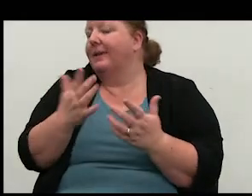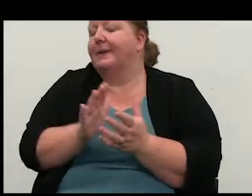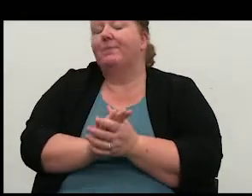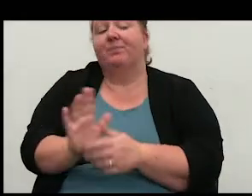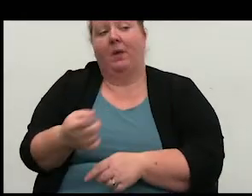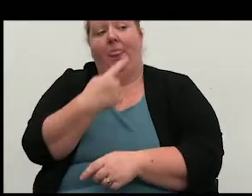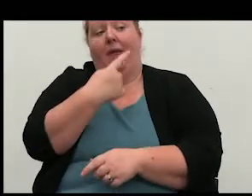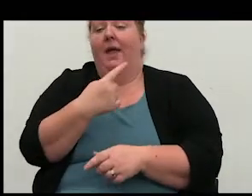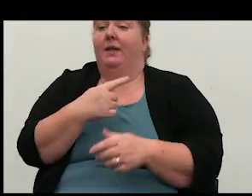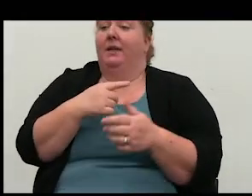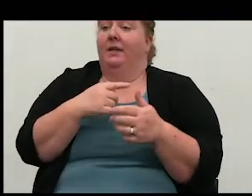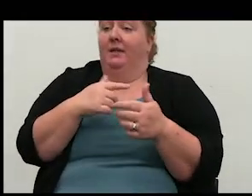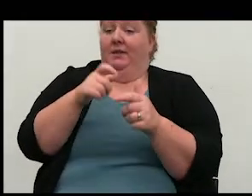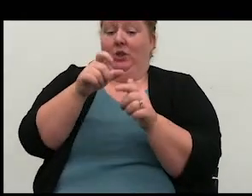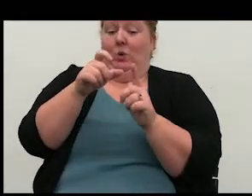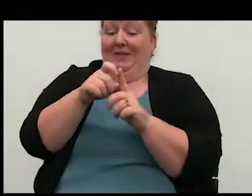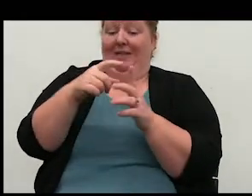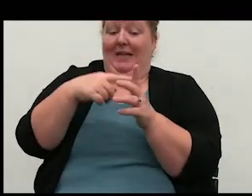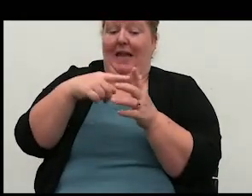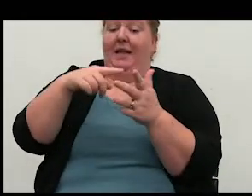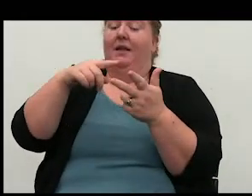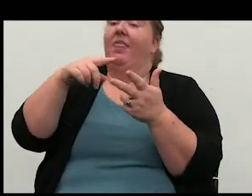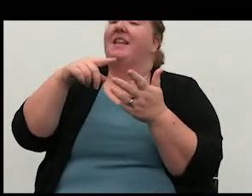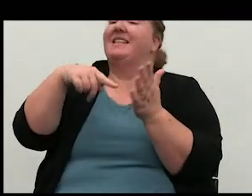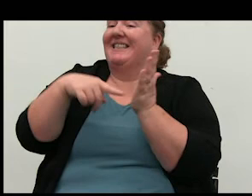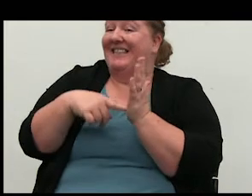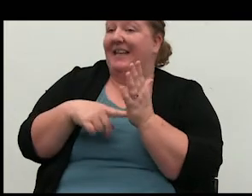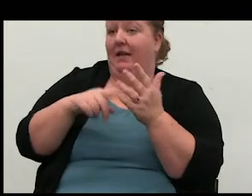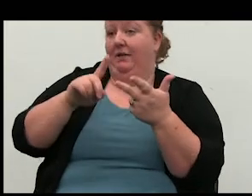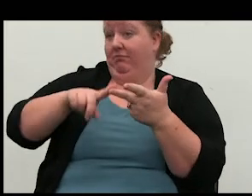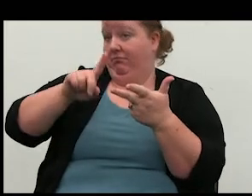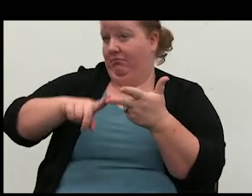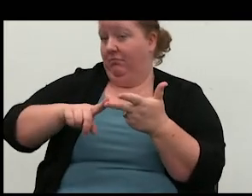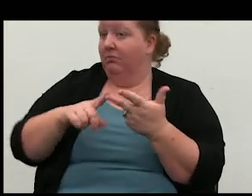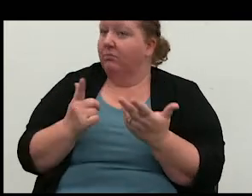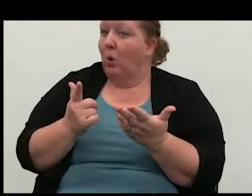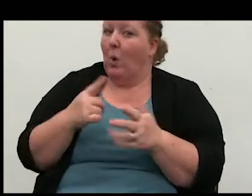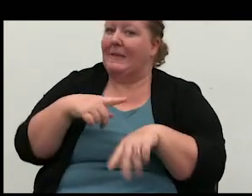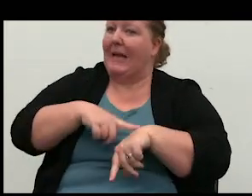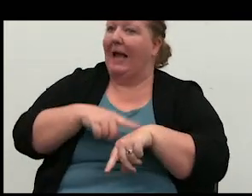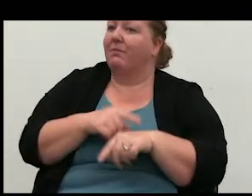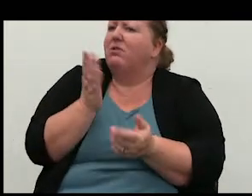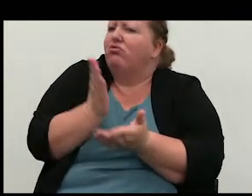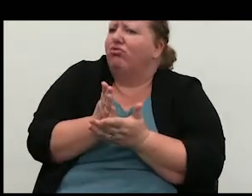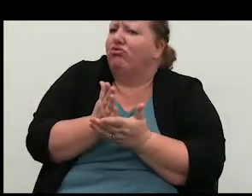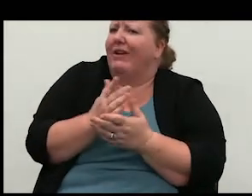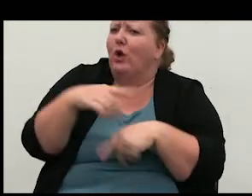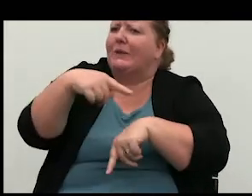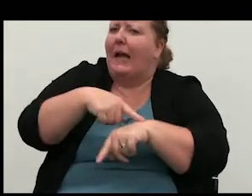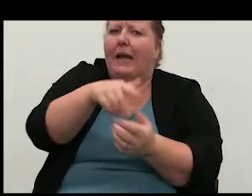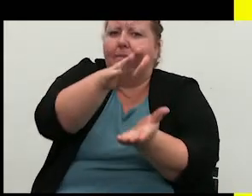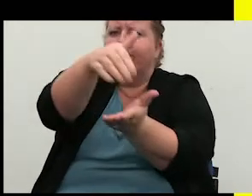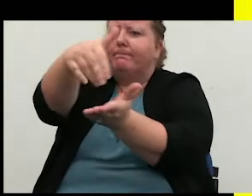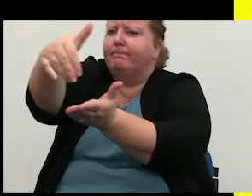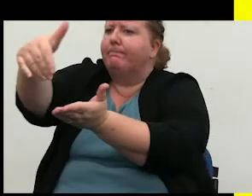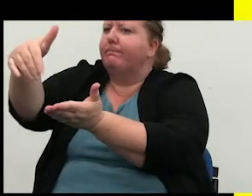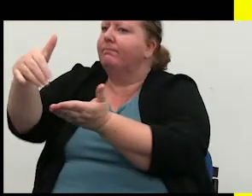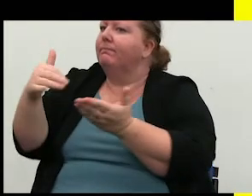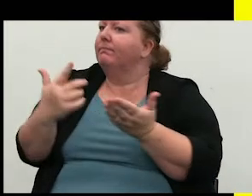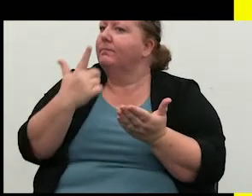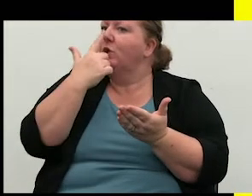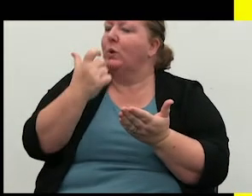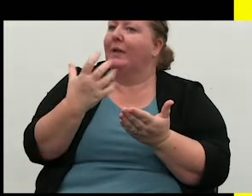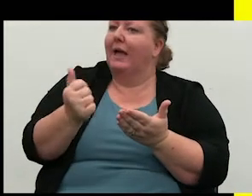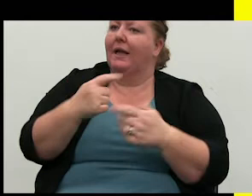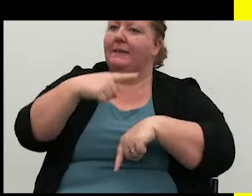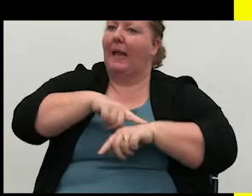is for time, because you're collecting data, often almost in real time. So that means that you can make a time